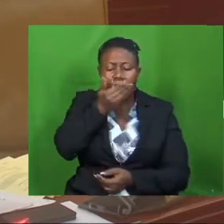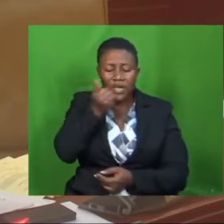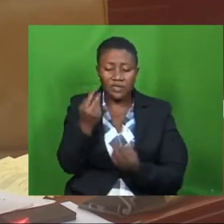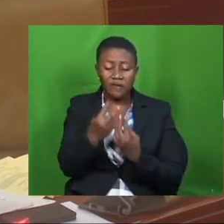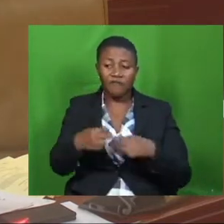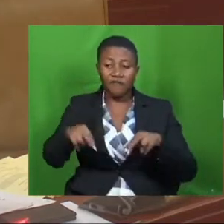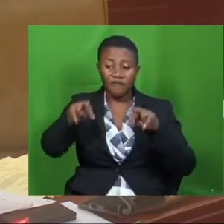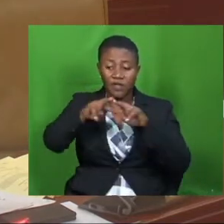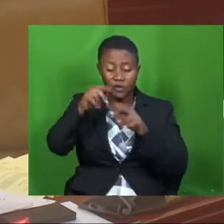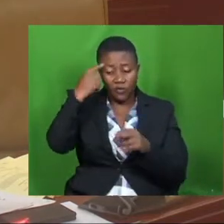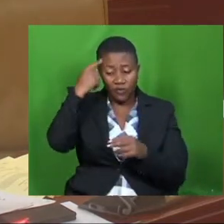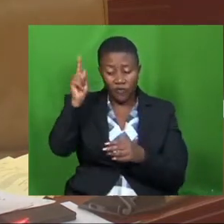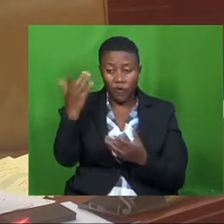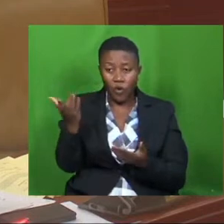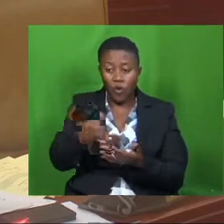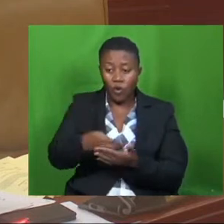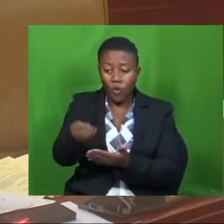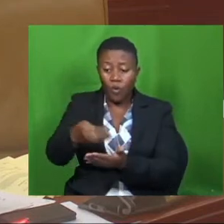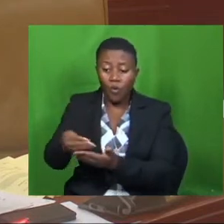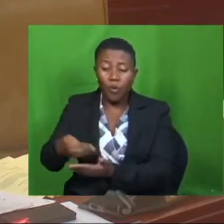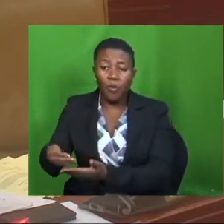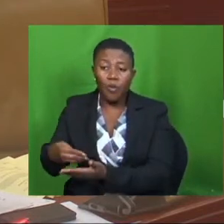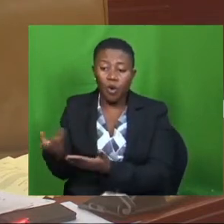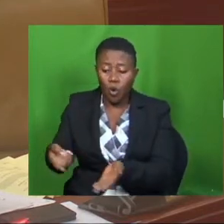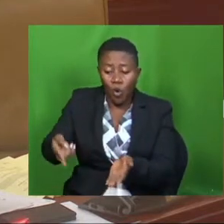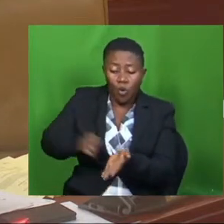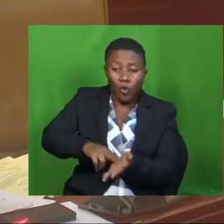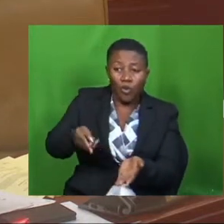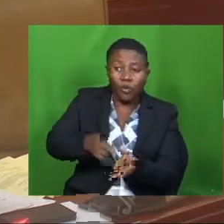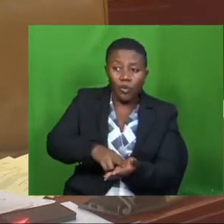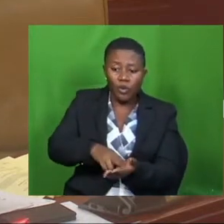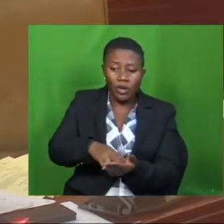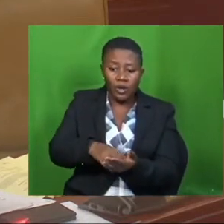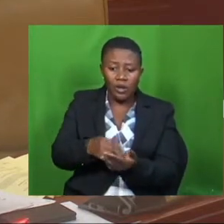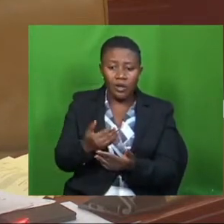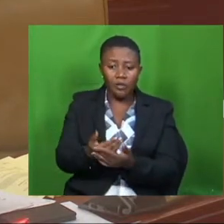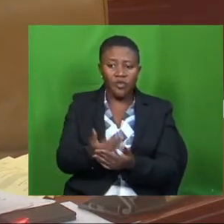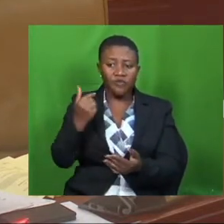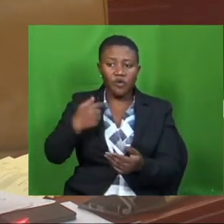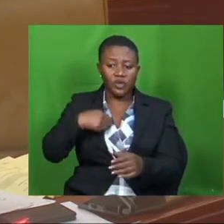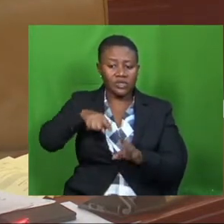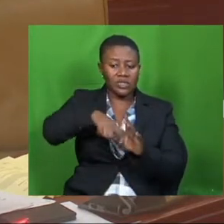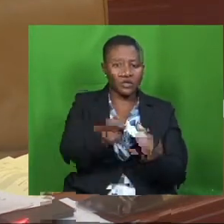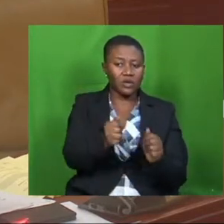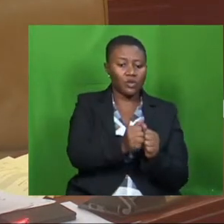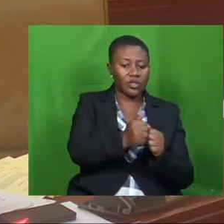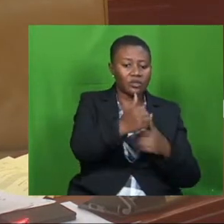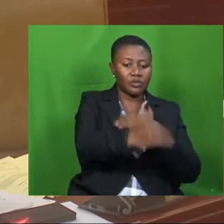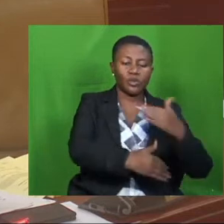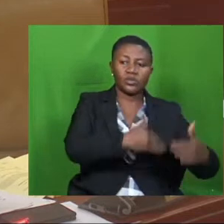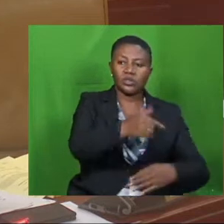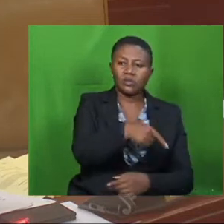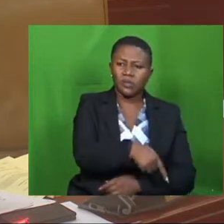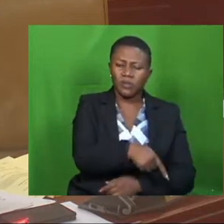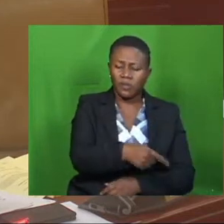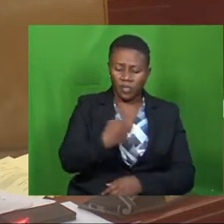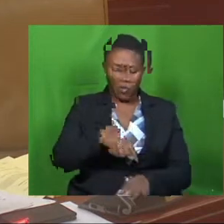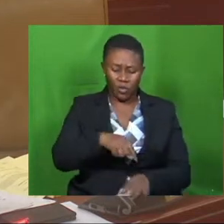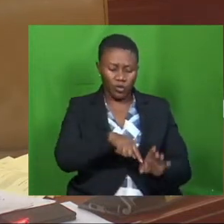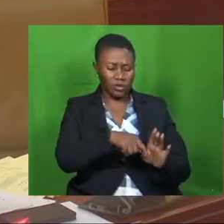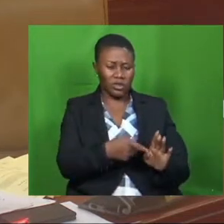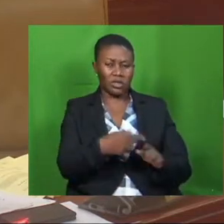headquarters, the appropriate institution, so that the law will take its course. If we don't do that, Mr. Speaker, many out there